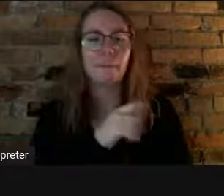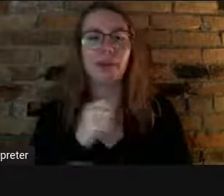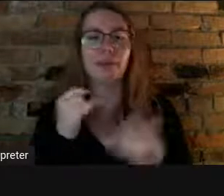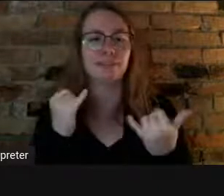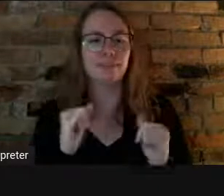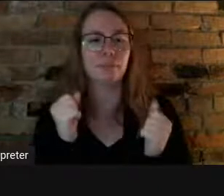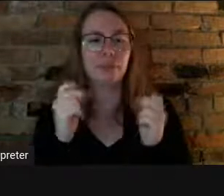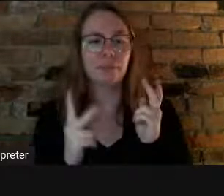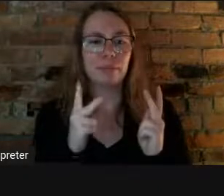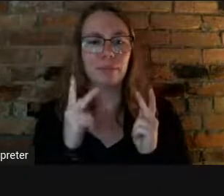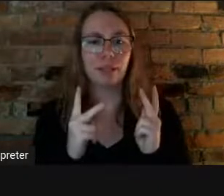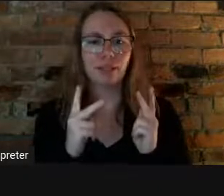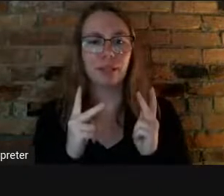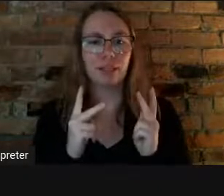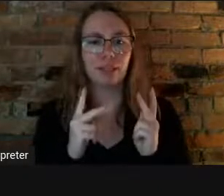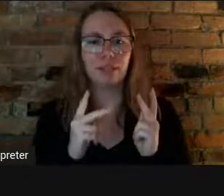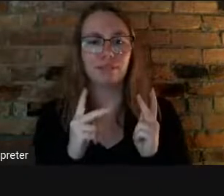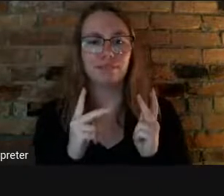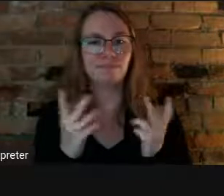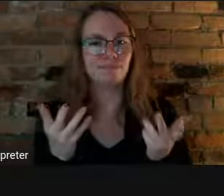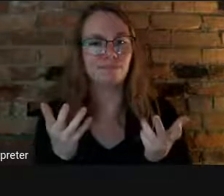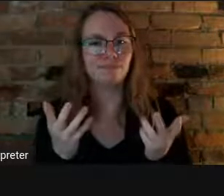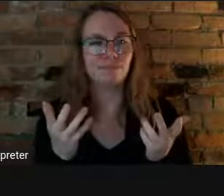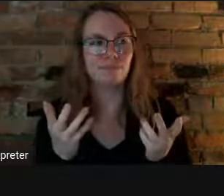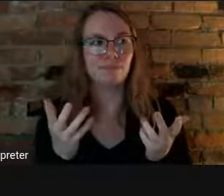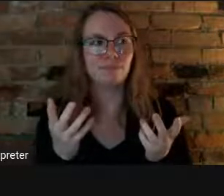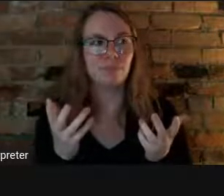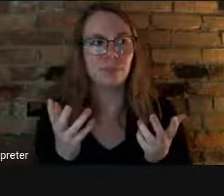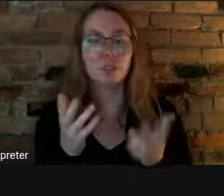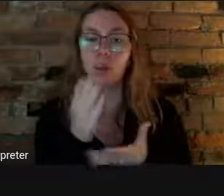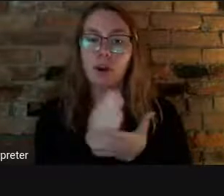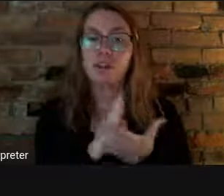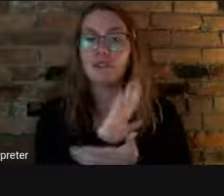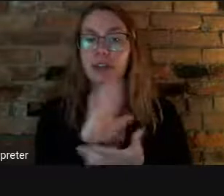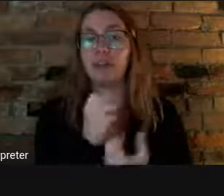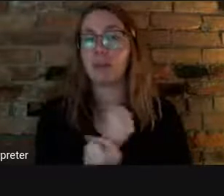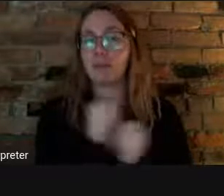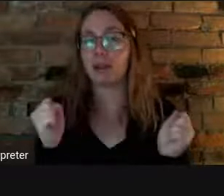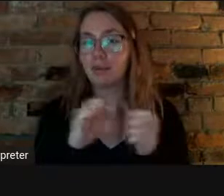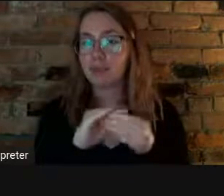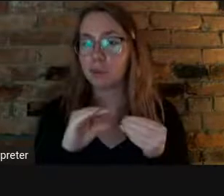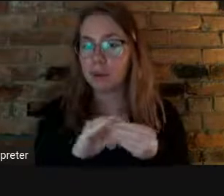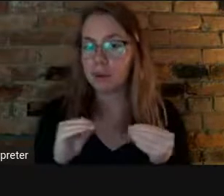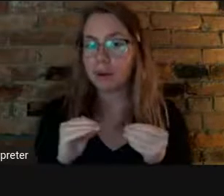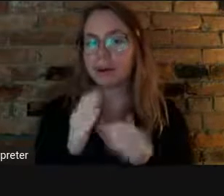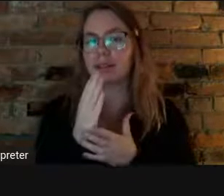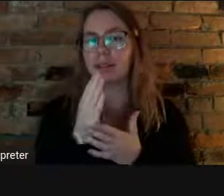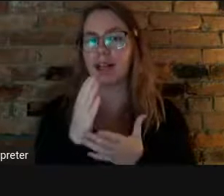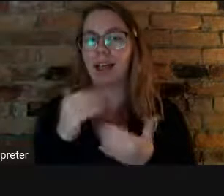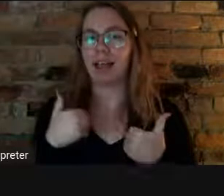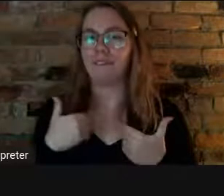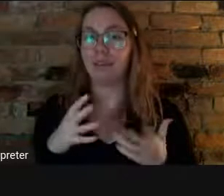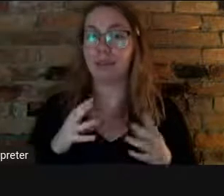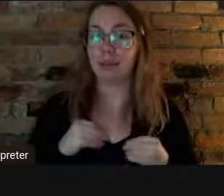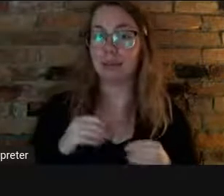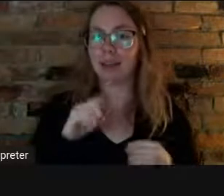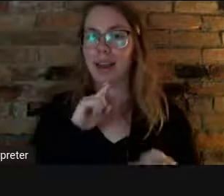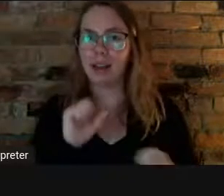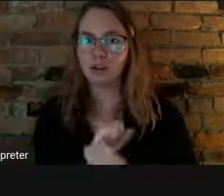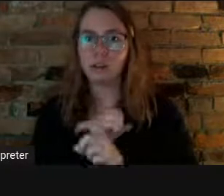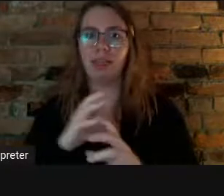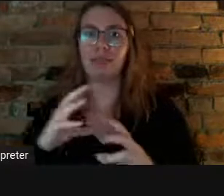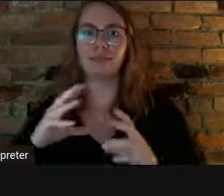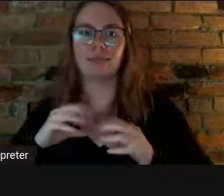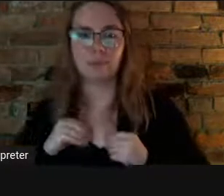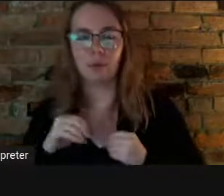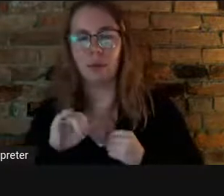out stories. You know, there's acceptance and then there's real acceptance. And I think that all derives from a large